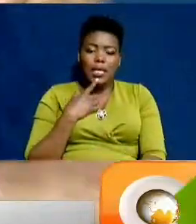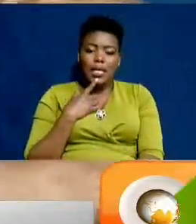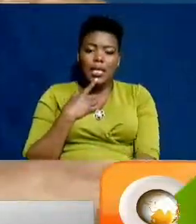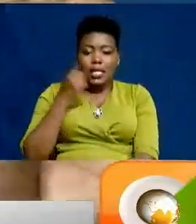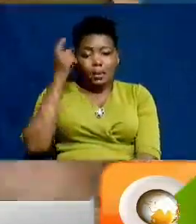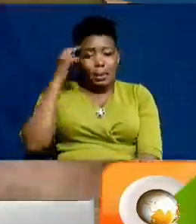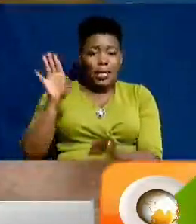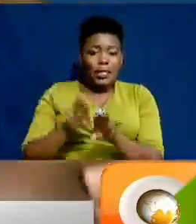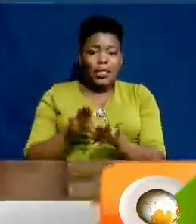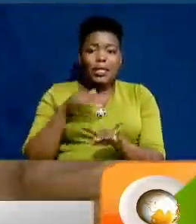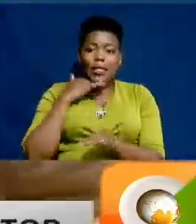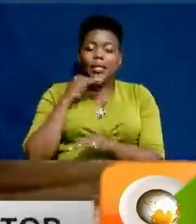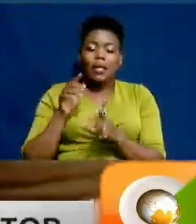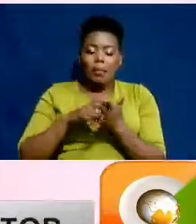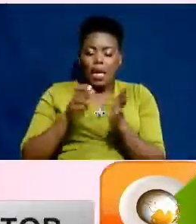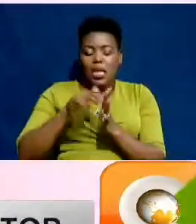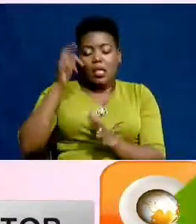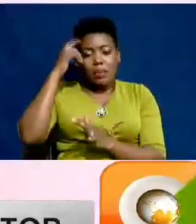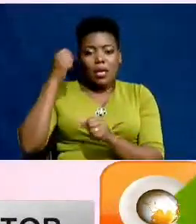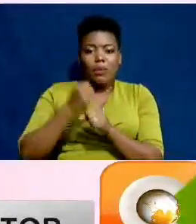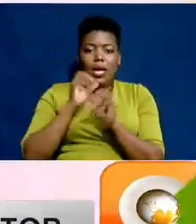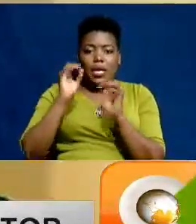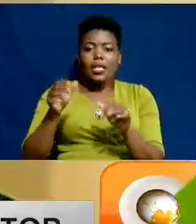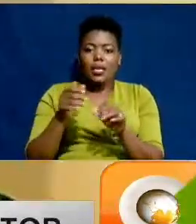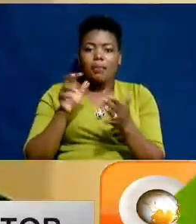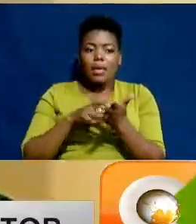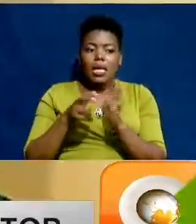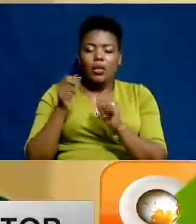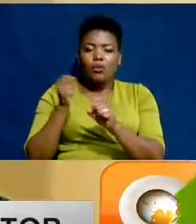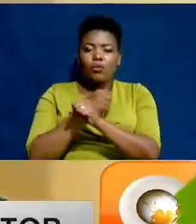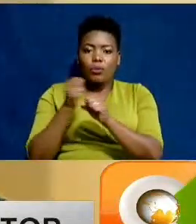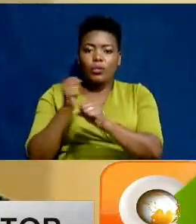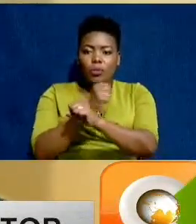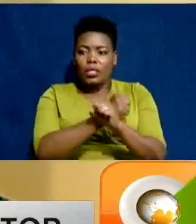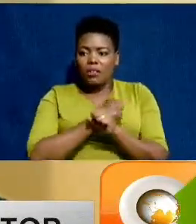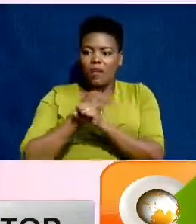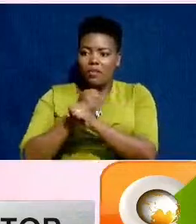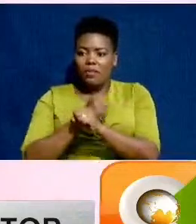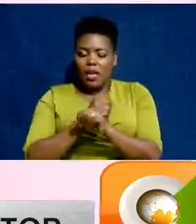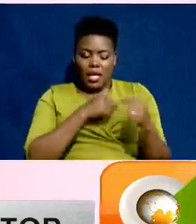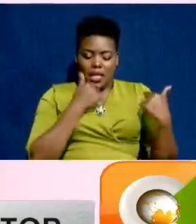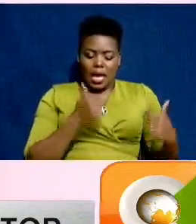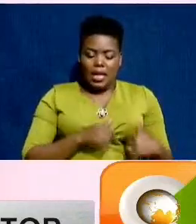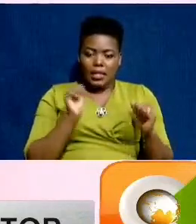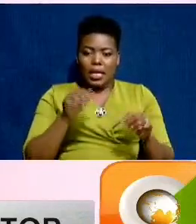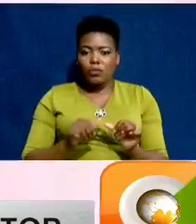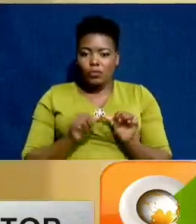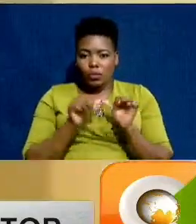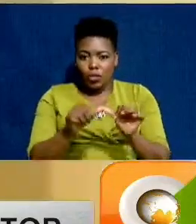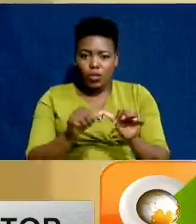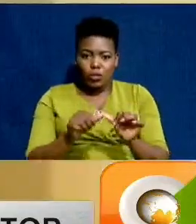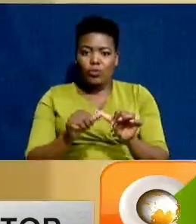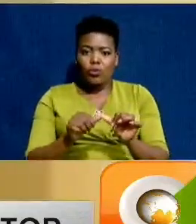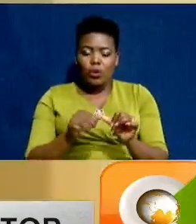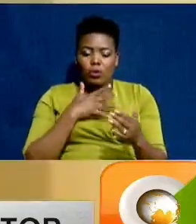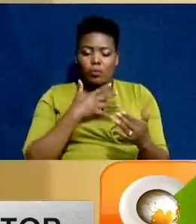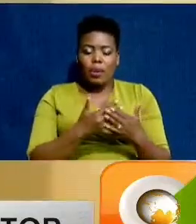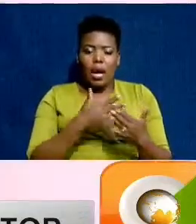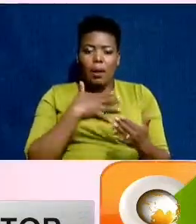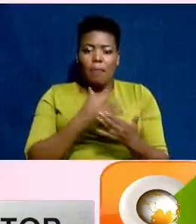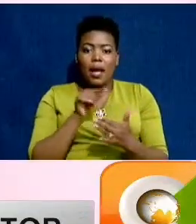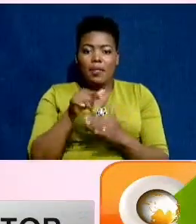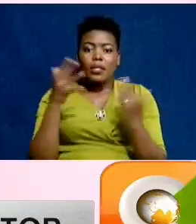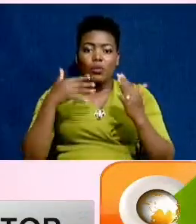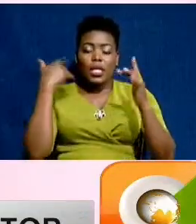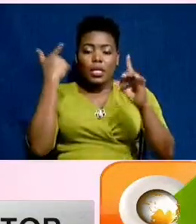Then clinically, your brain is not functioning and you cannot survive. Normally, the heart can continue to beat, especially in young people. So this is where